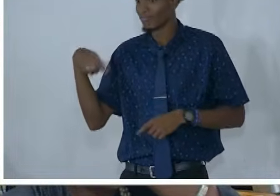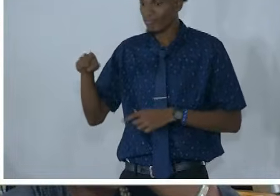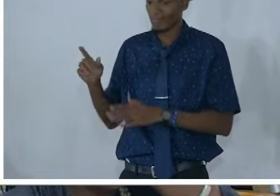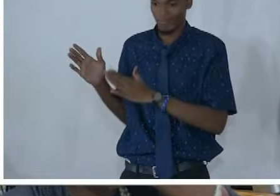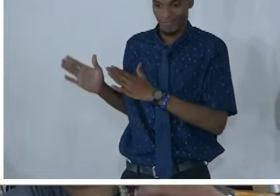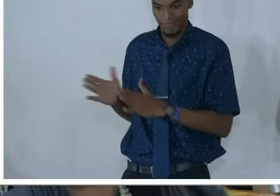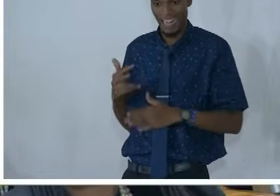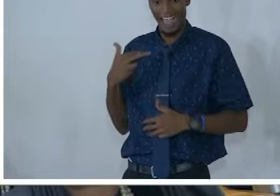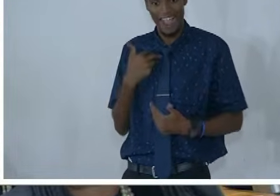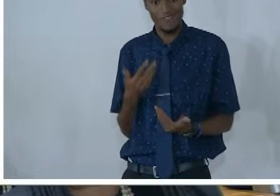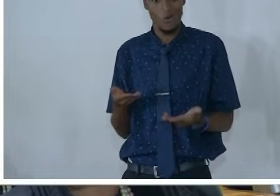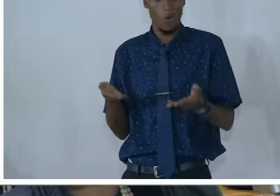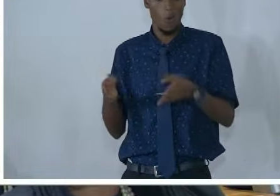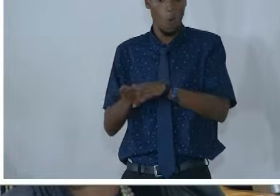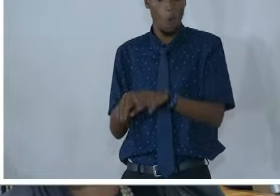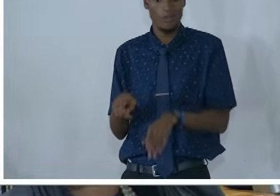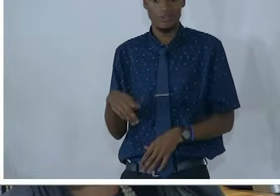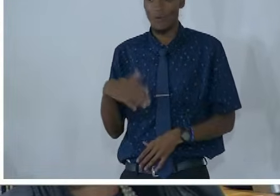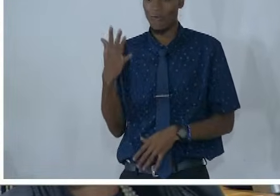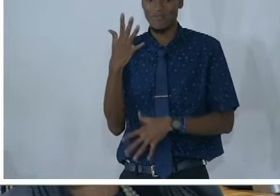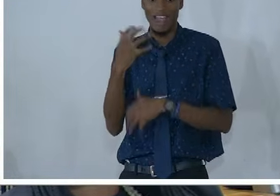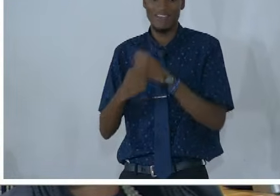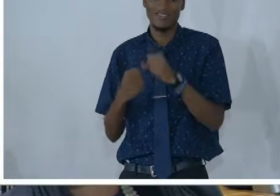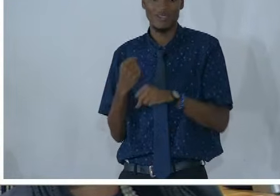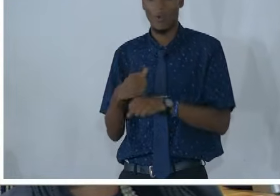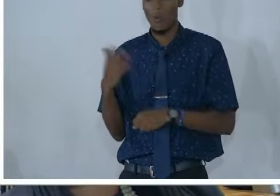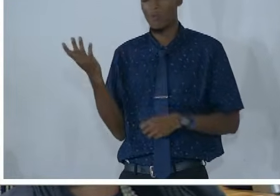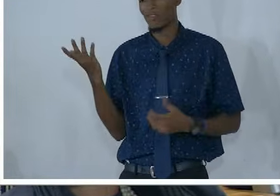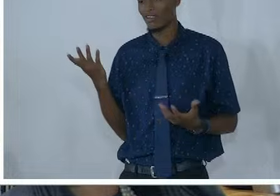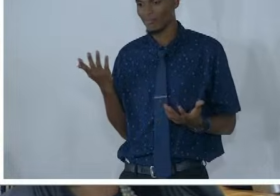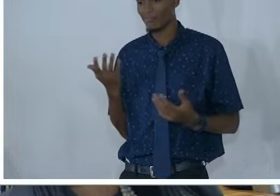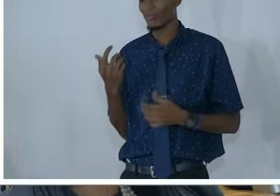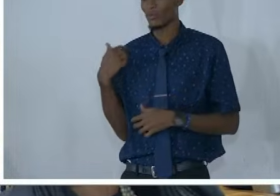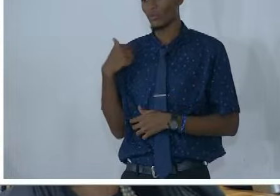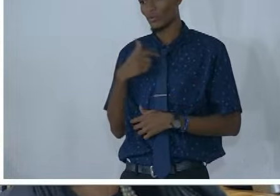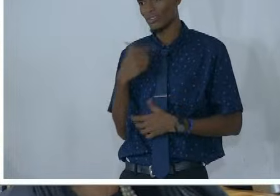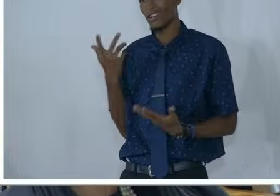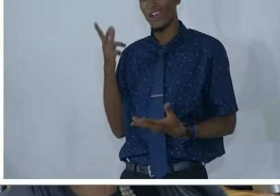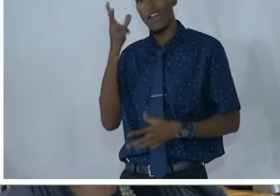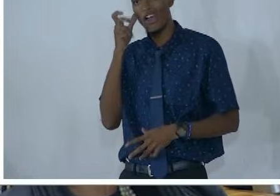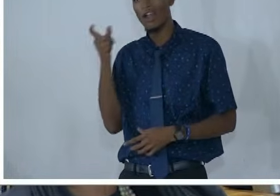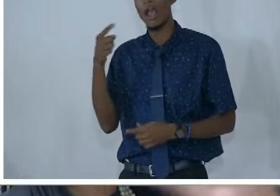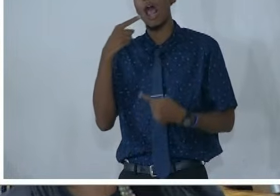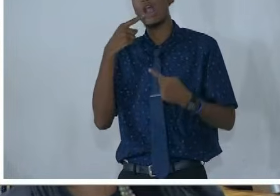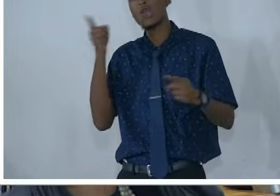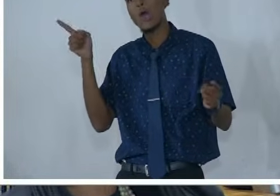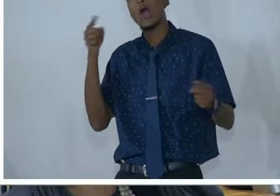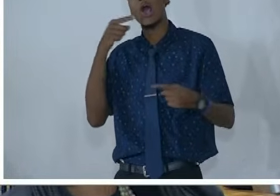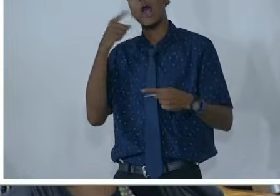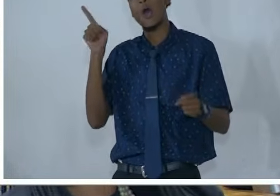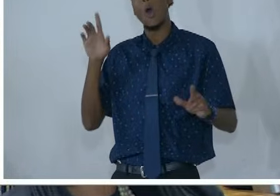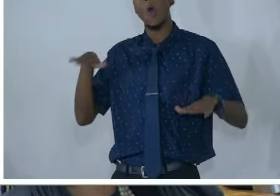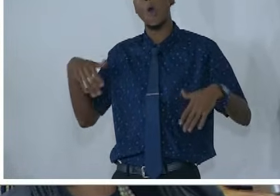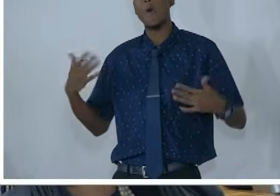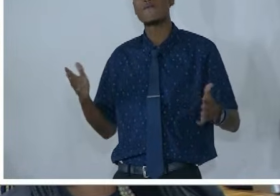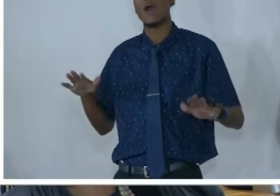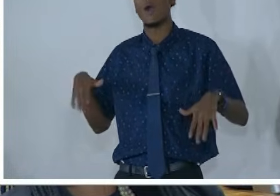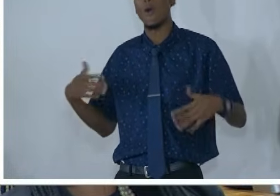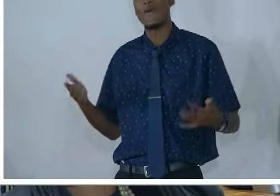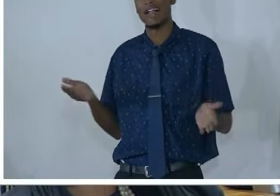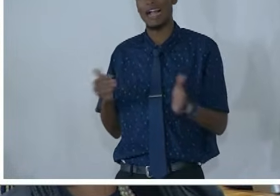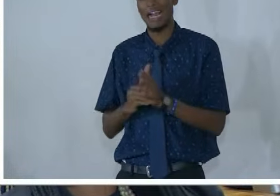been closed. And we have heard missed announcement dates over and over